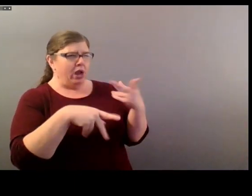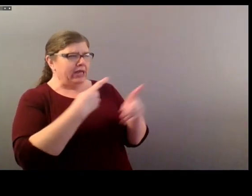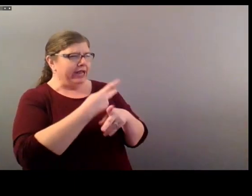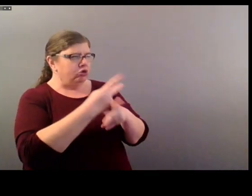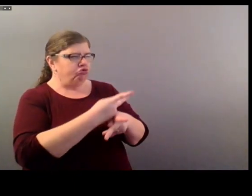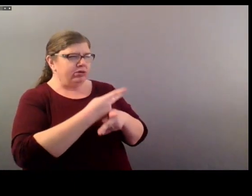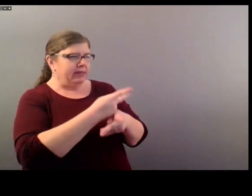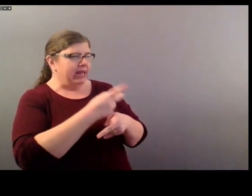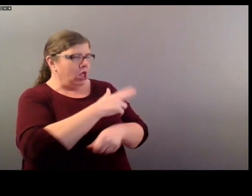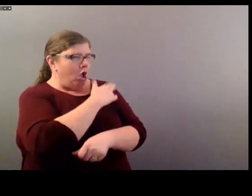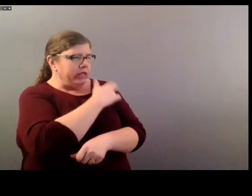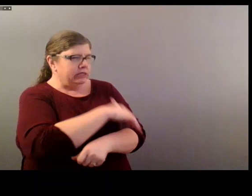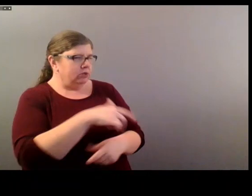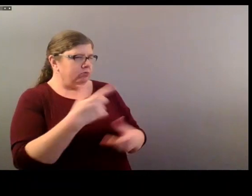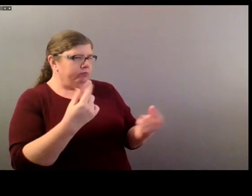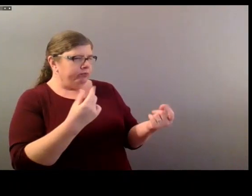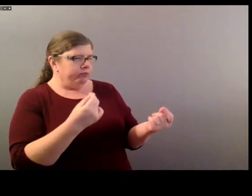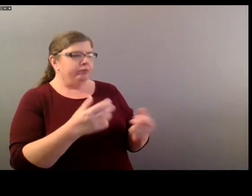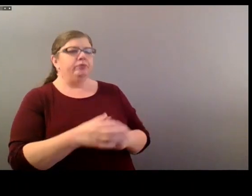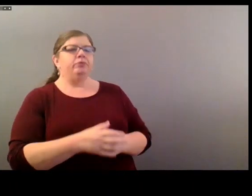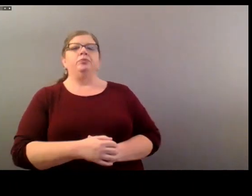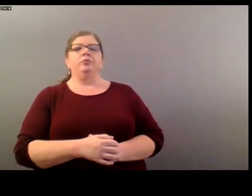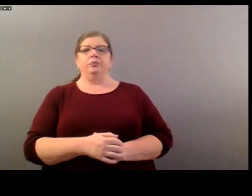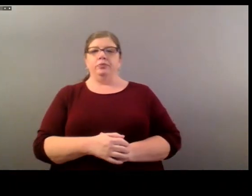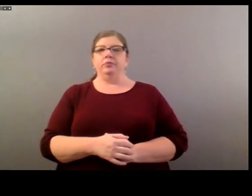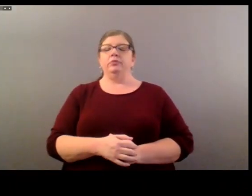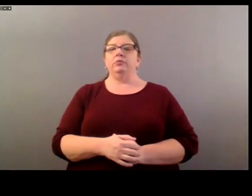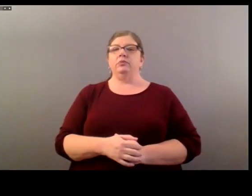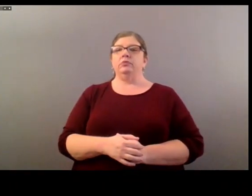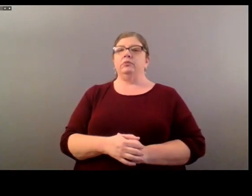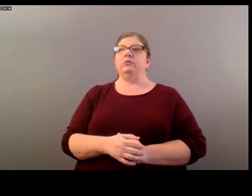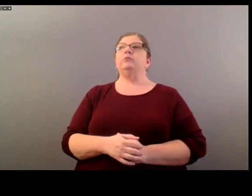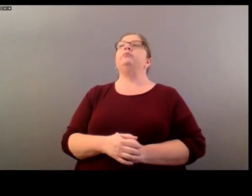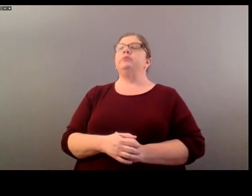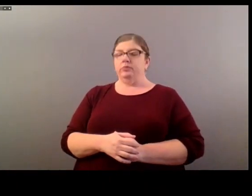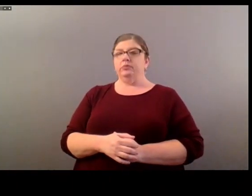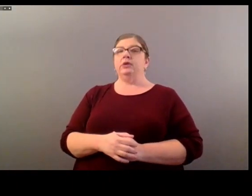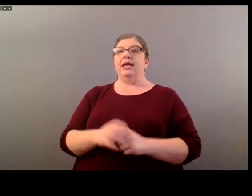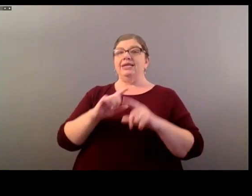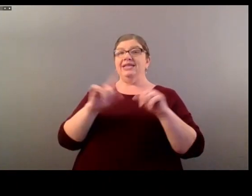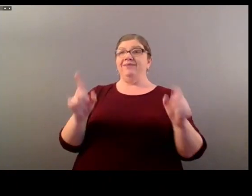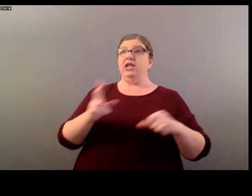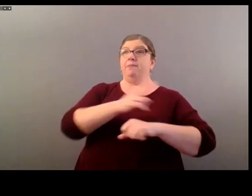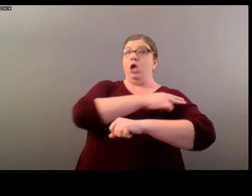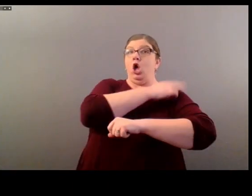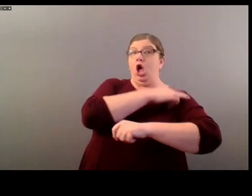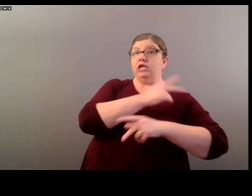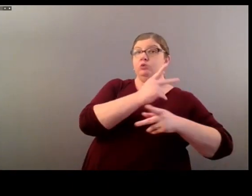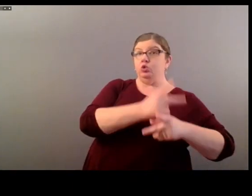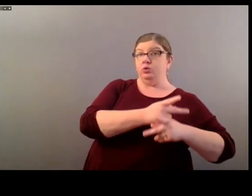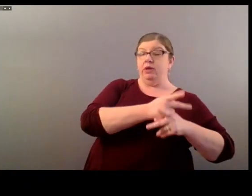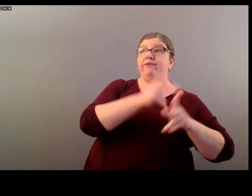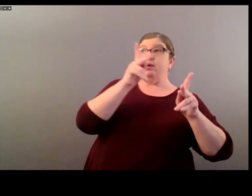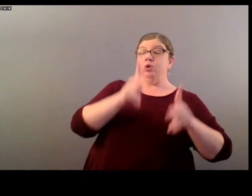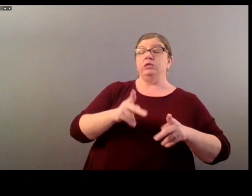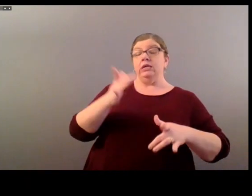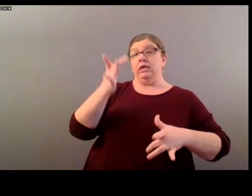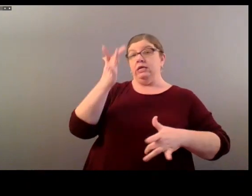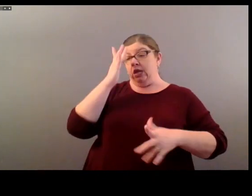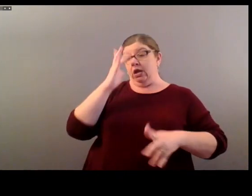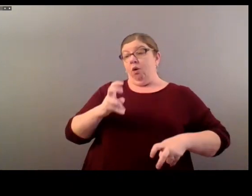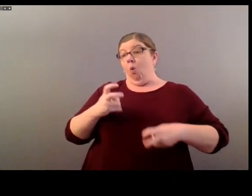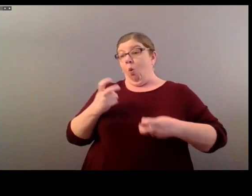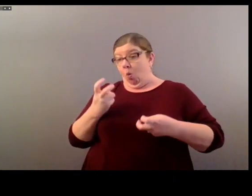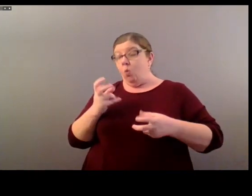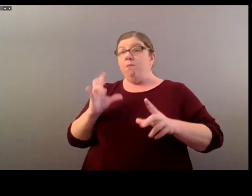hospitals? Yeah, there's a difference between the treatment in the hospital. If somebody is sick enough that they need to stay in